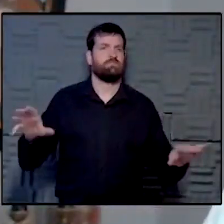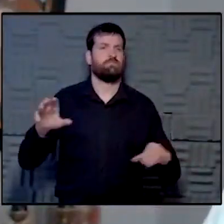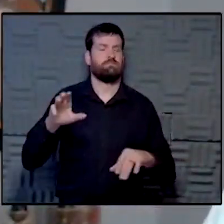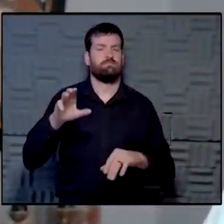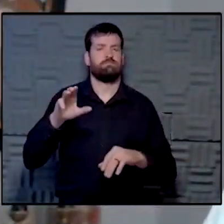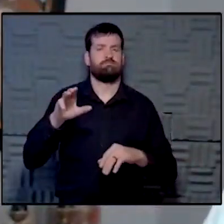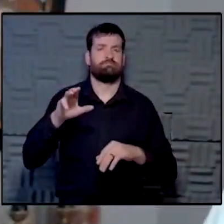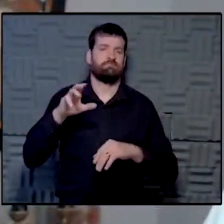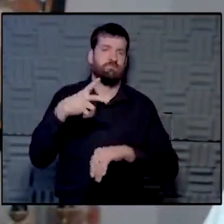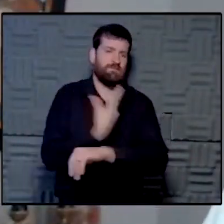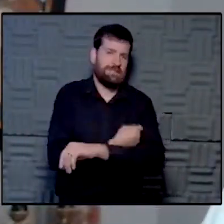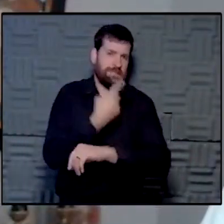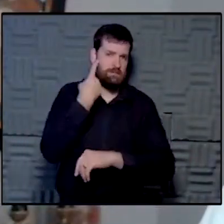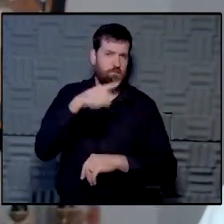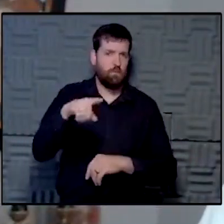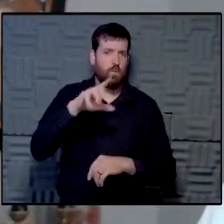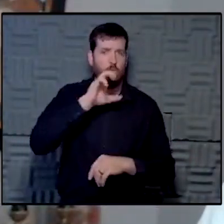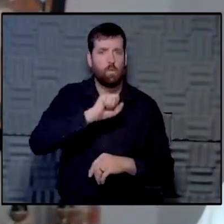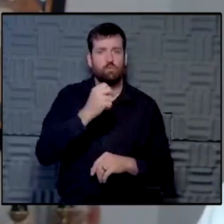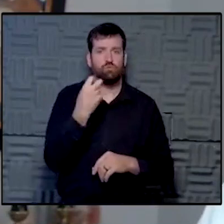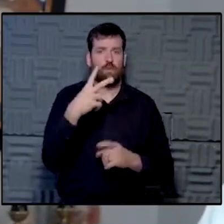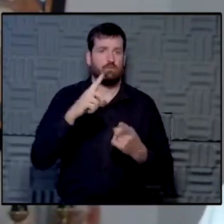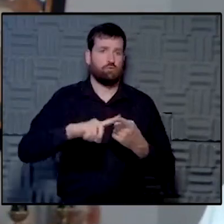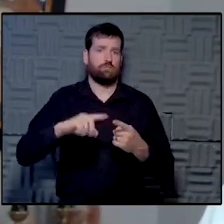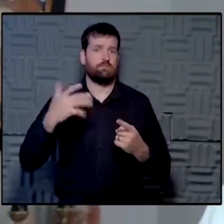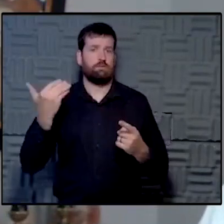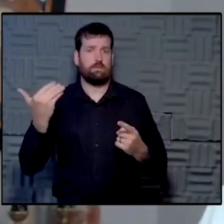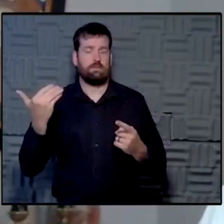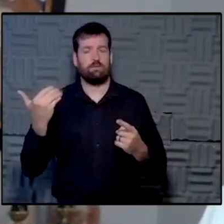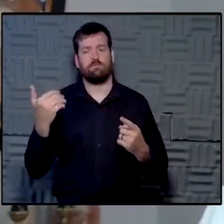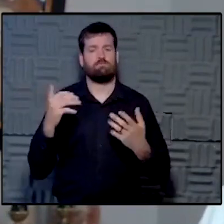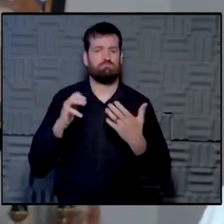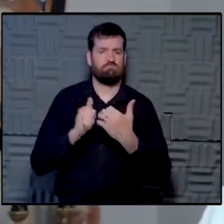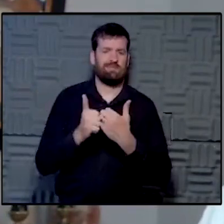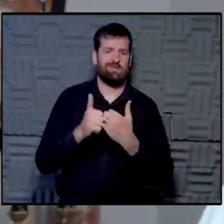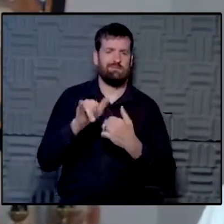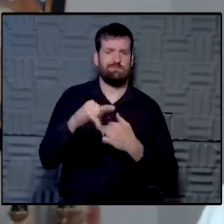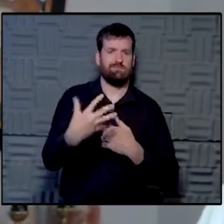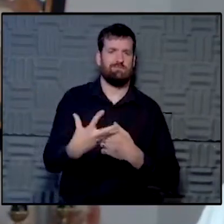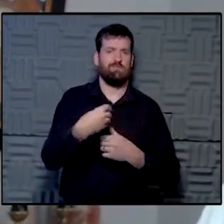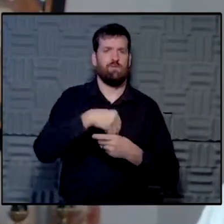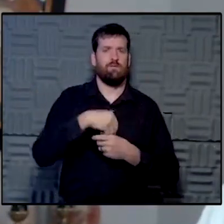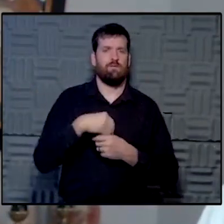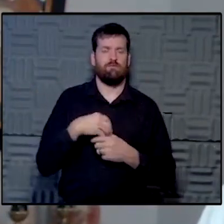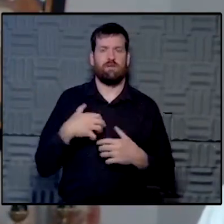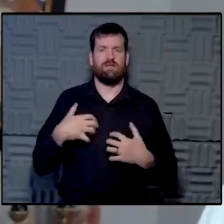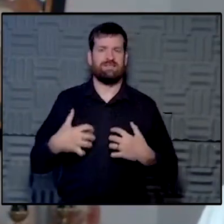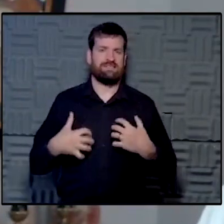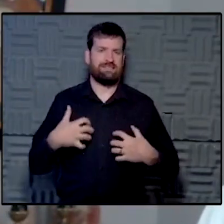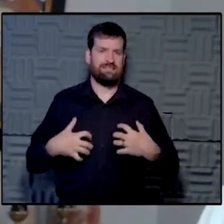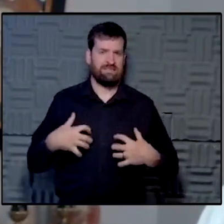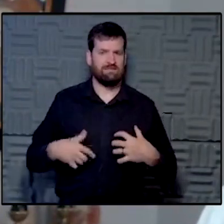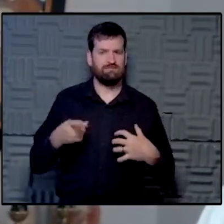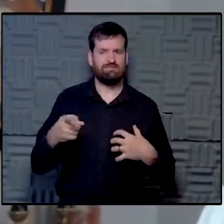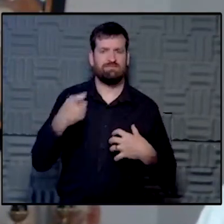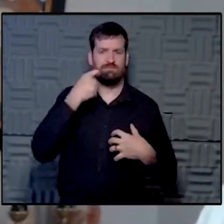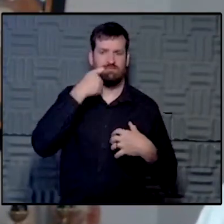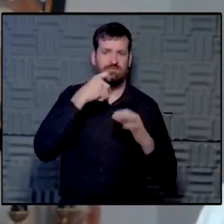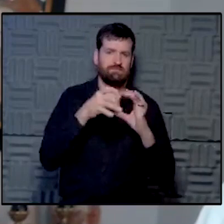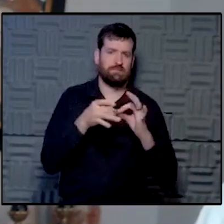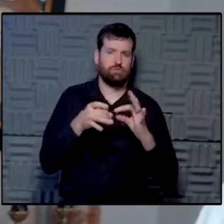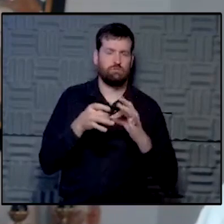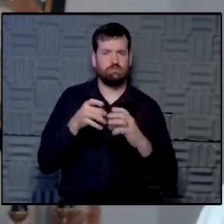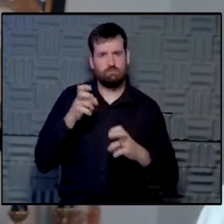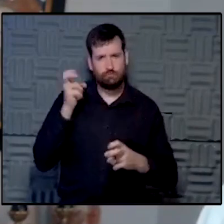12 to 15-year-olds, how does the state think that'll factor into vaccination hesitancy? I know you just mentioned that we're having a